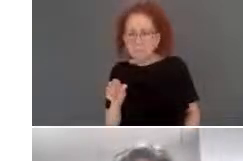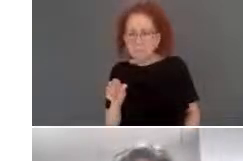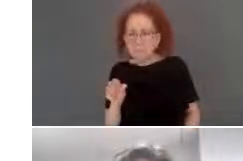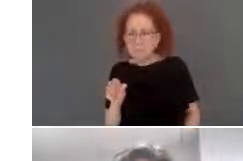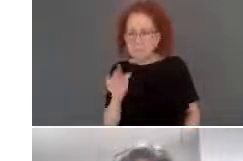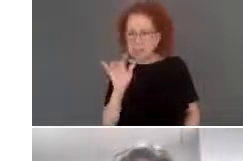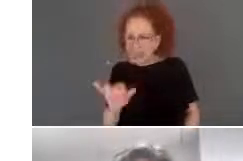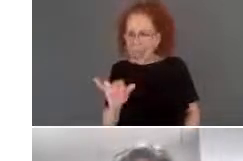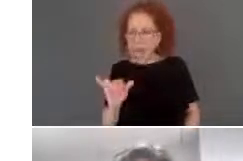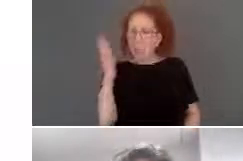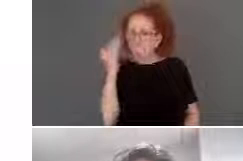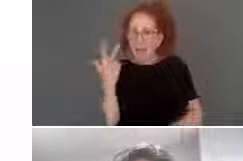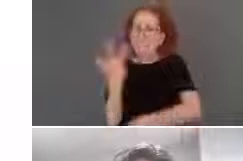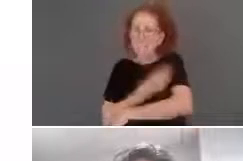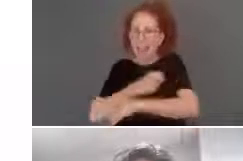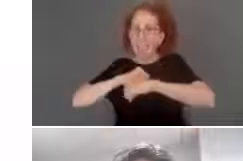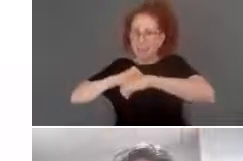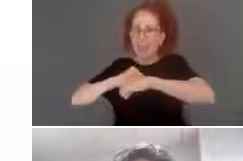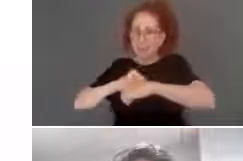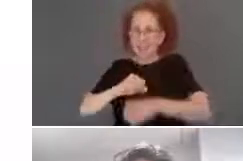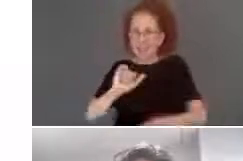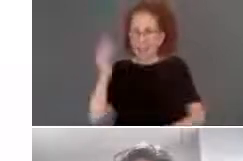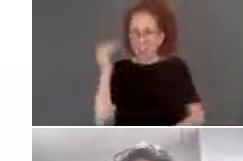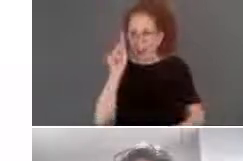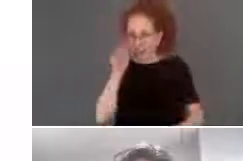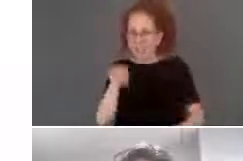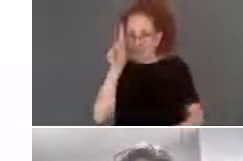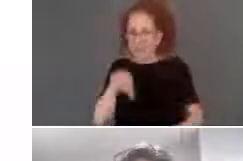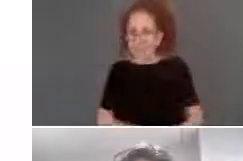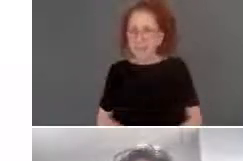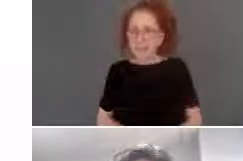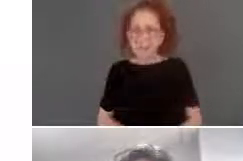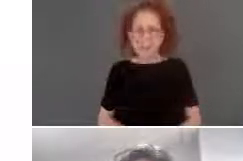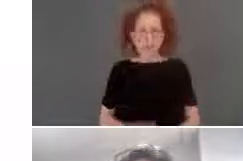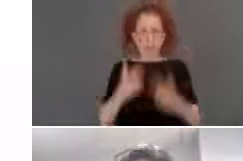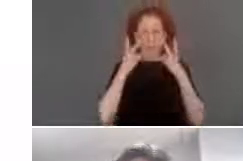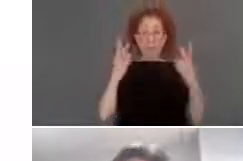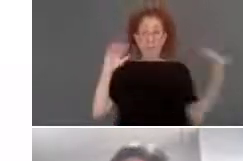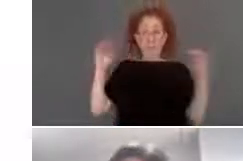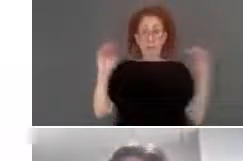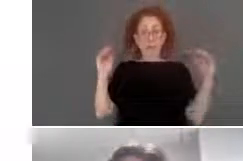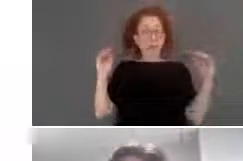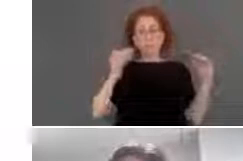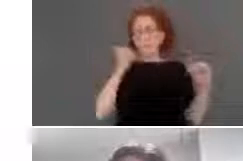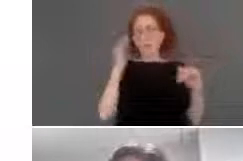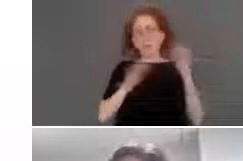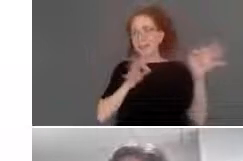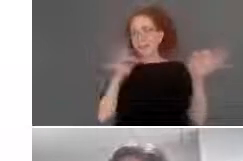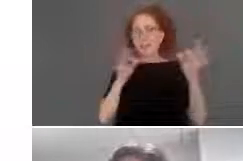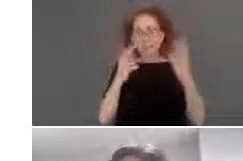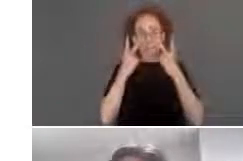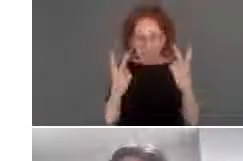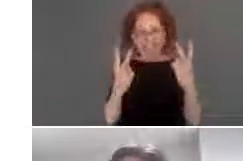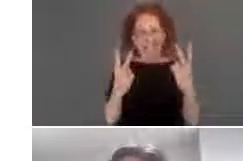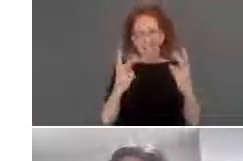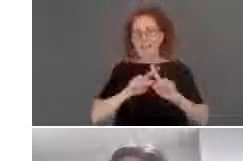a factor of how well the vaccines work. I think this picture really exhibits better than, any other lab